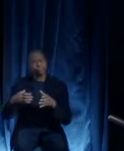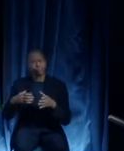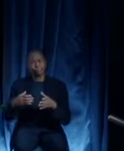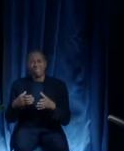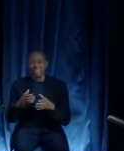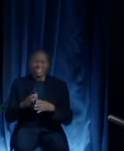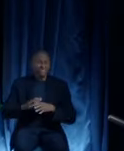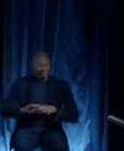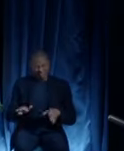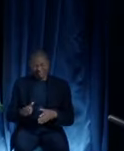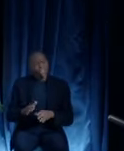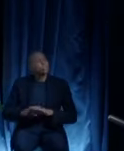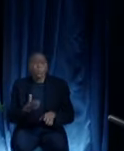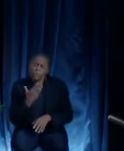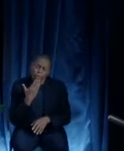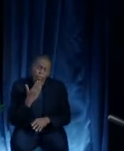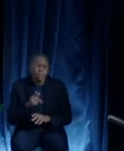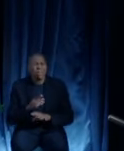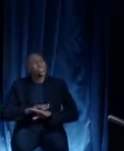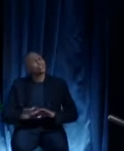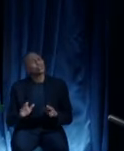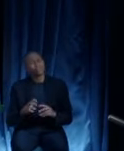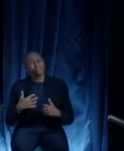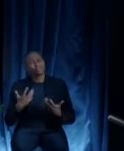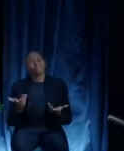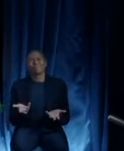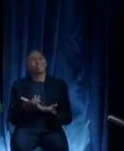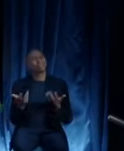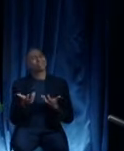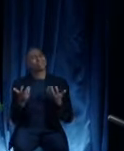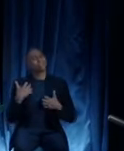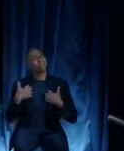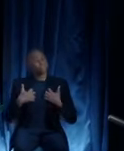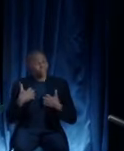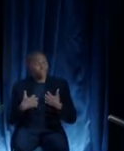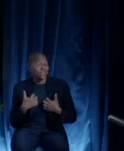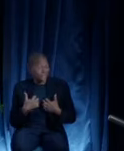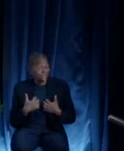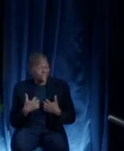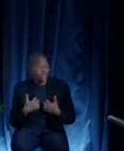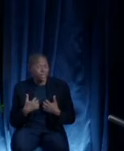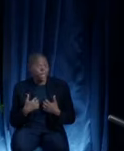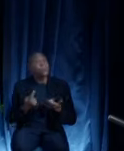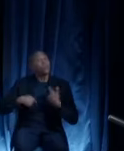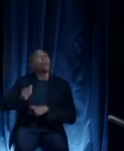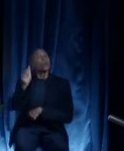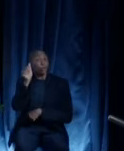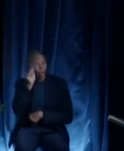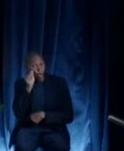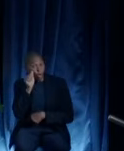less interesting, less dramatically interesting, I think, than things that are closer to what we know was the